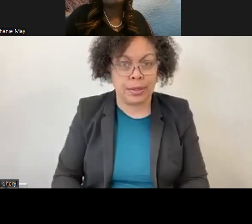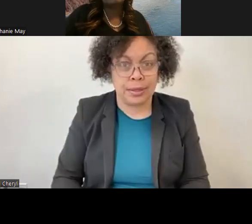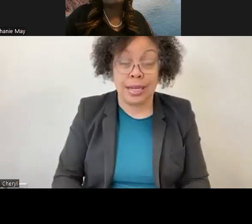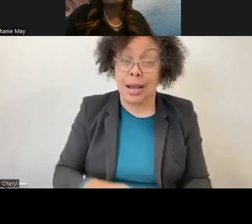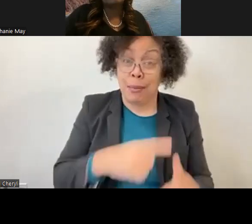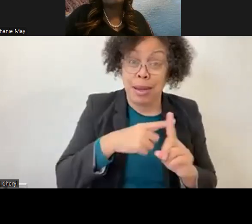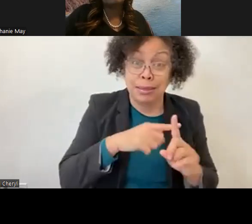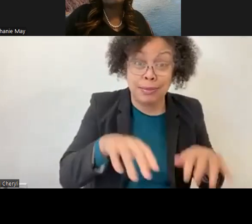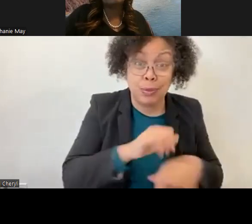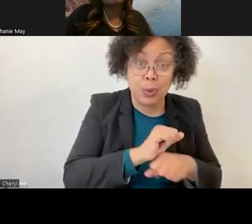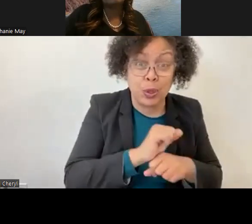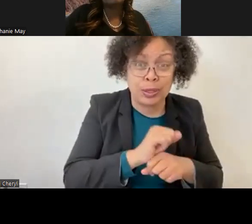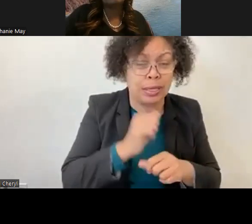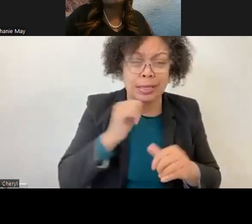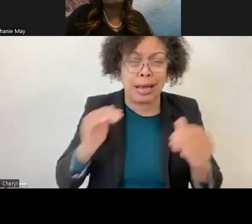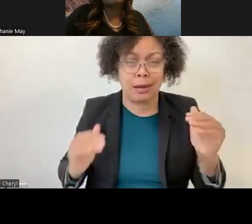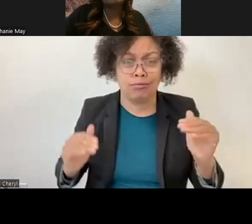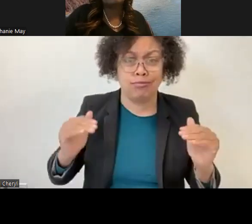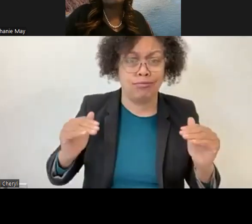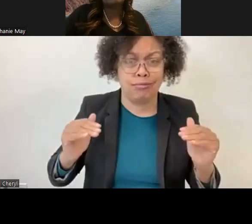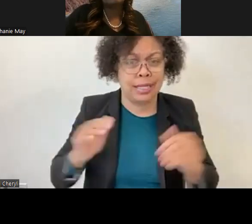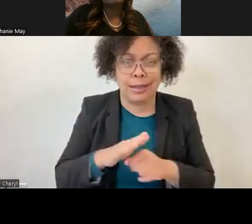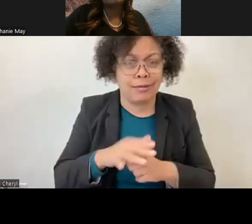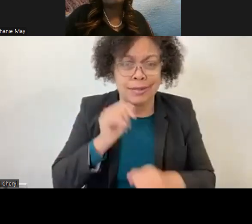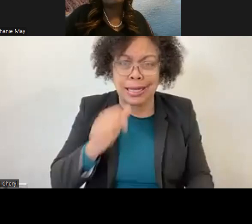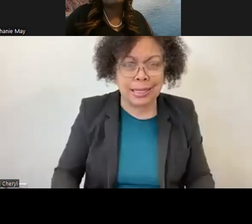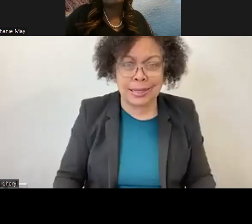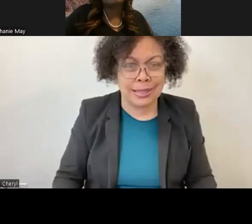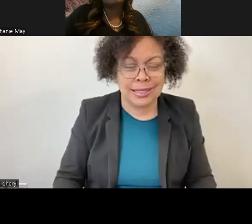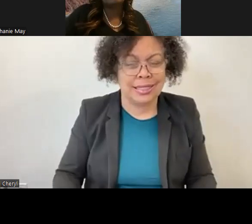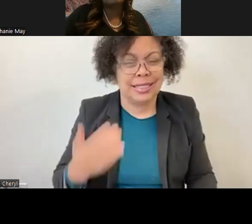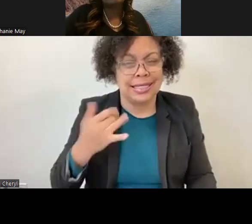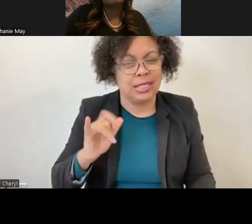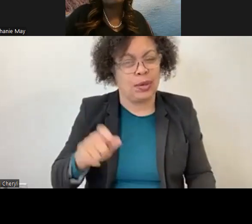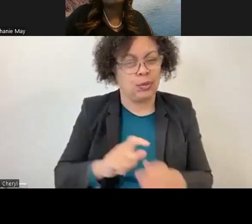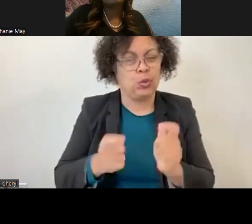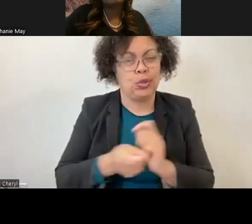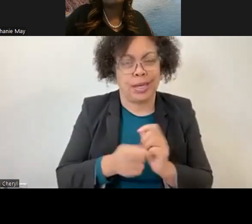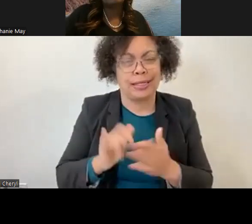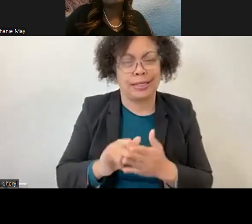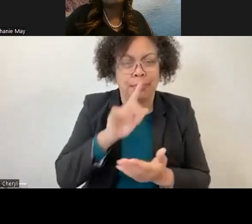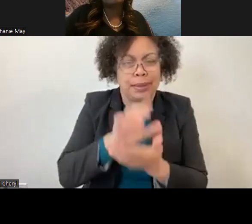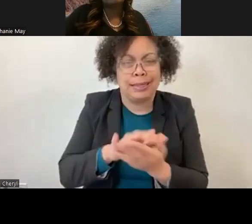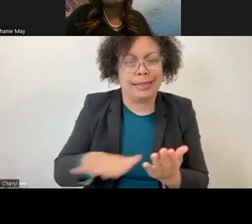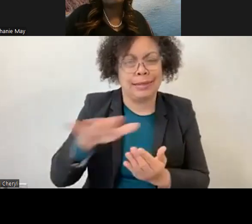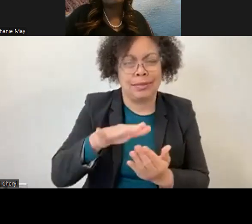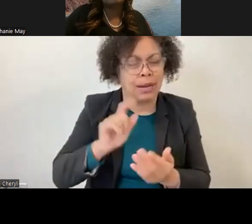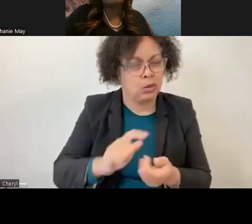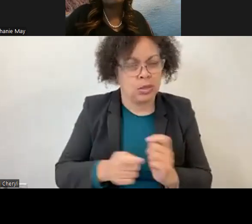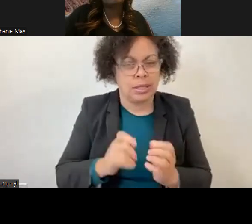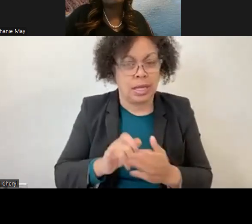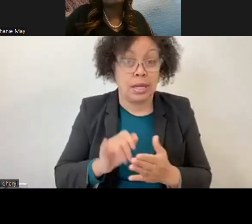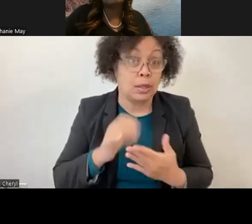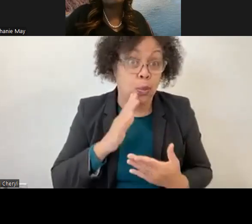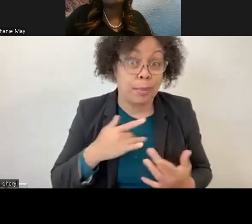relationship. So we have to be able to start questioning and turning around that narrative. And that's why I'm actually really excited to hear you call